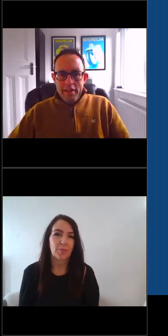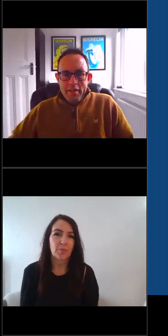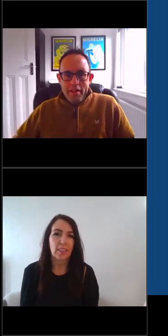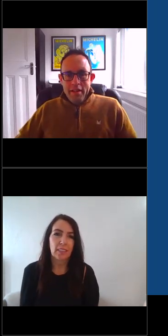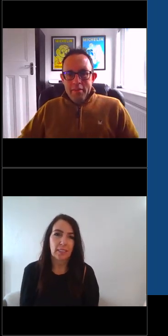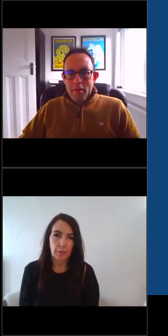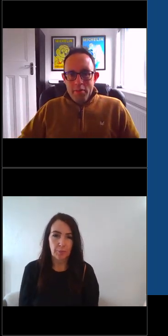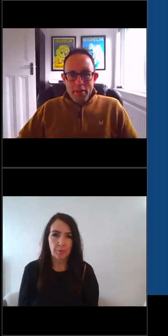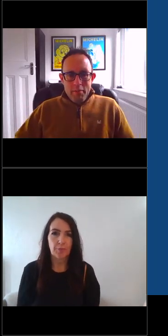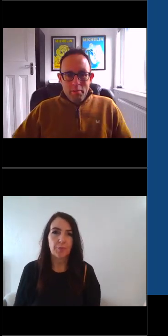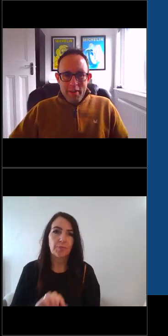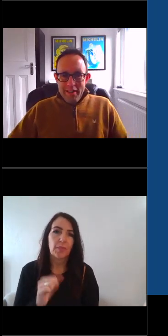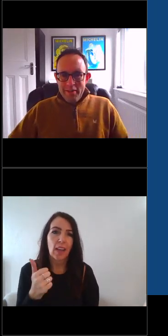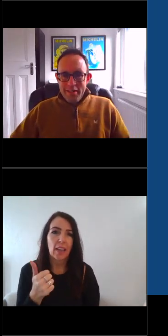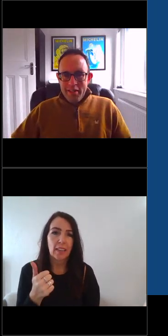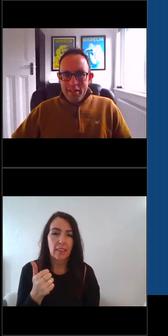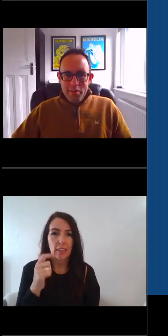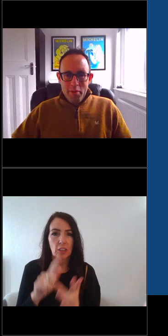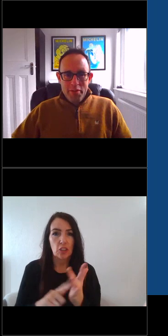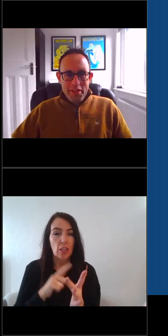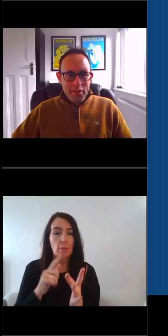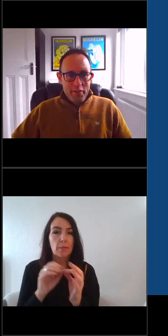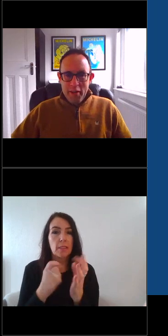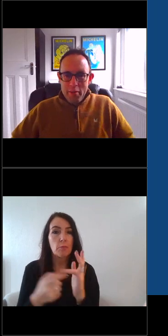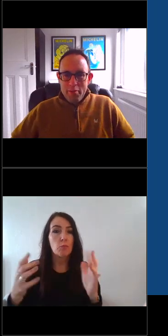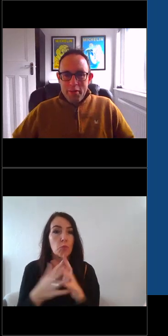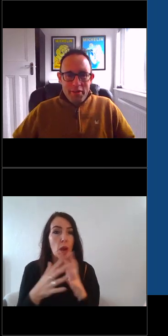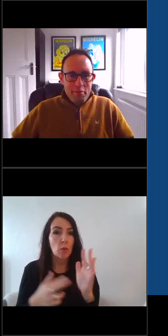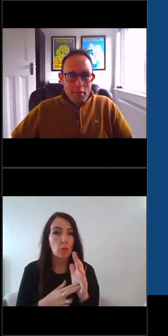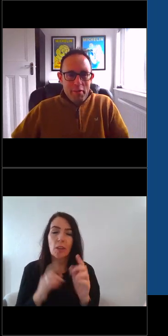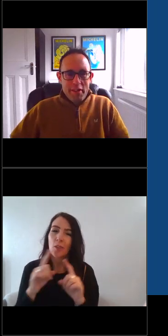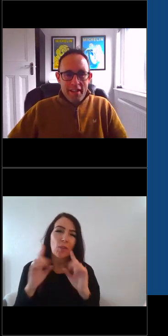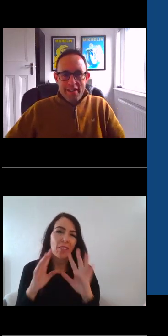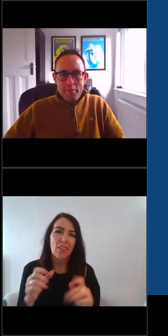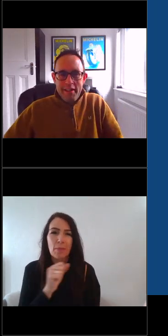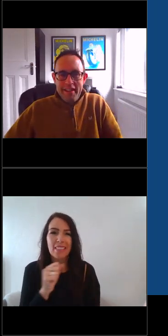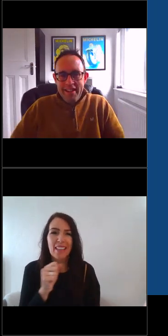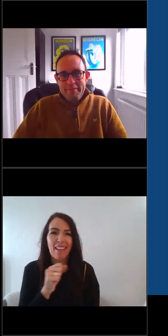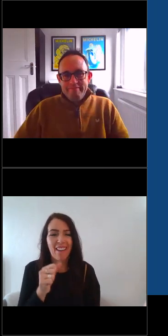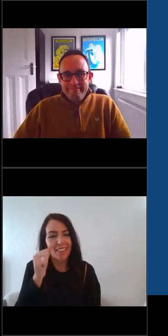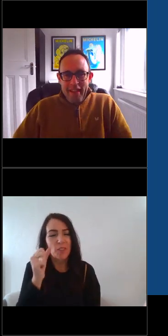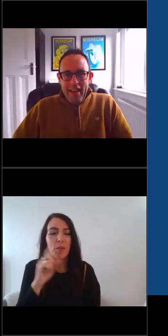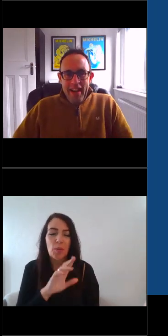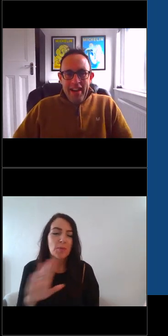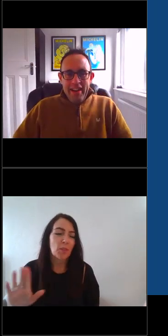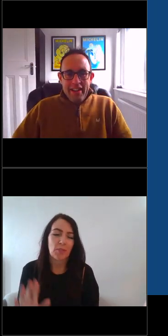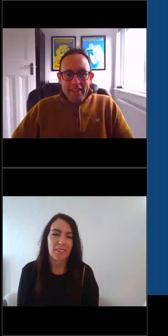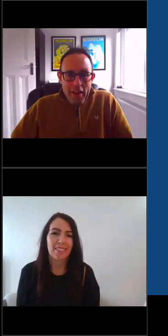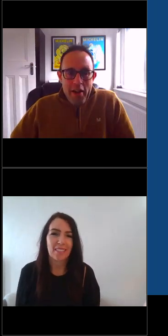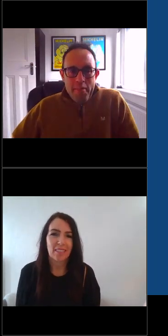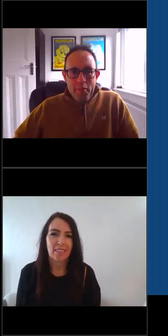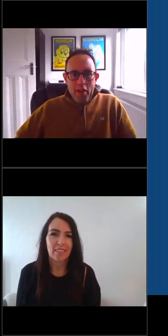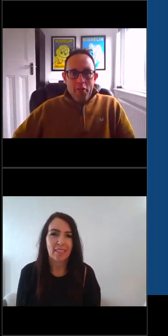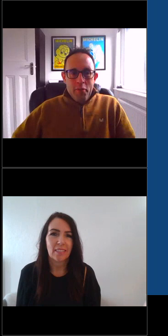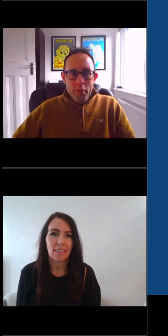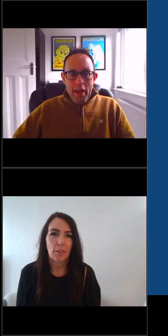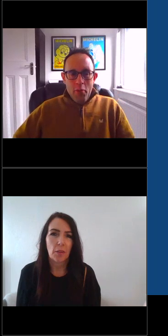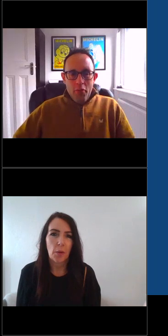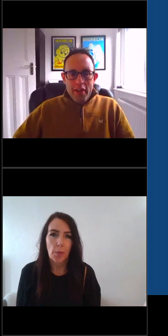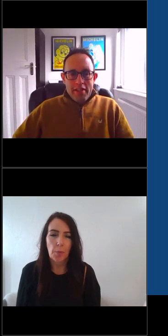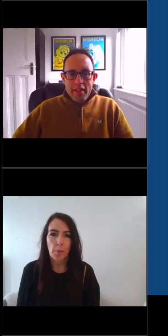Hi, I'm James Brown, obviously not the famous one, as you've probably realised by now. I